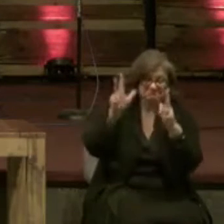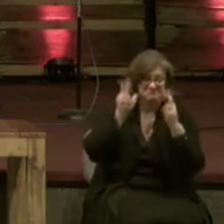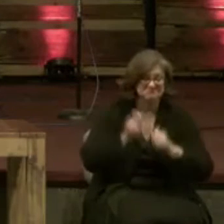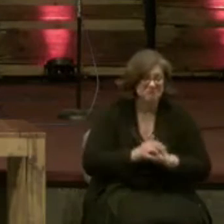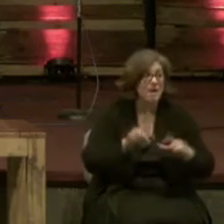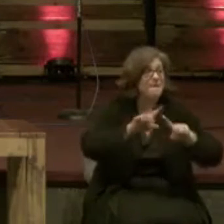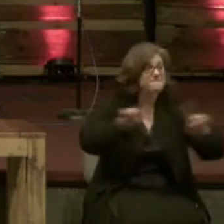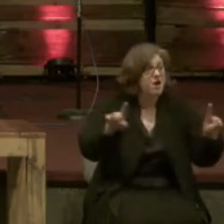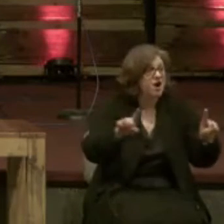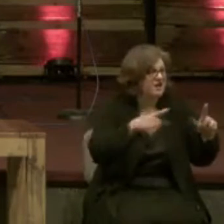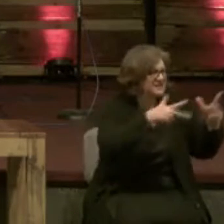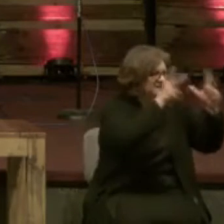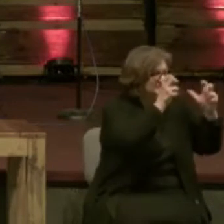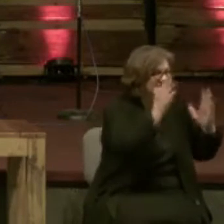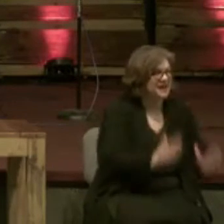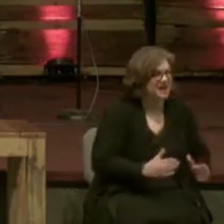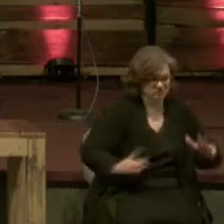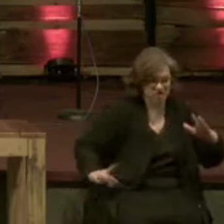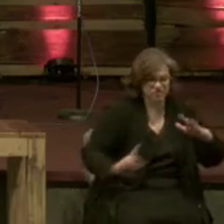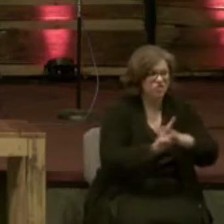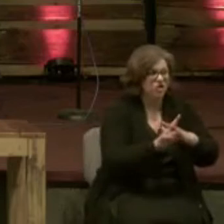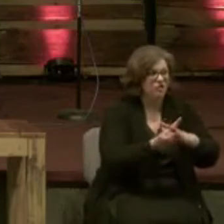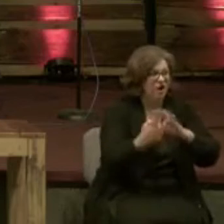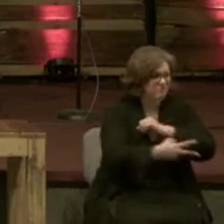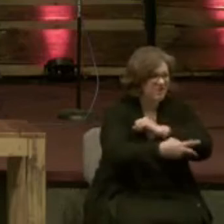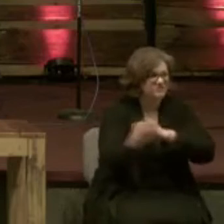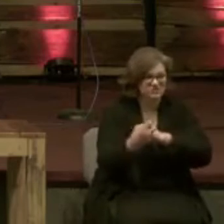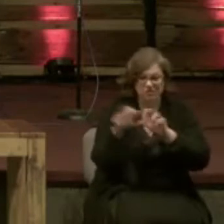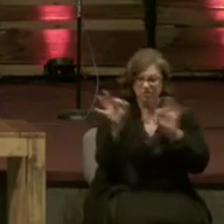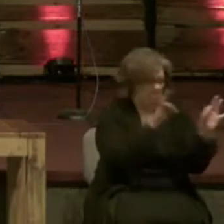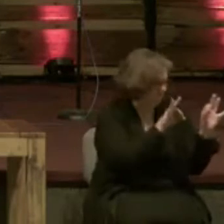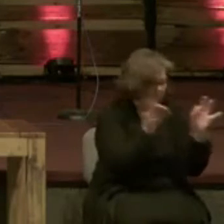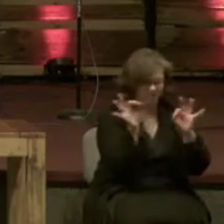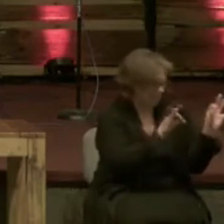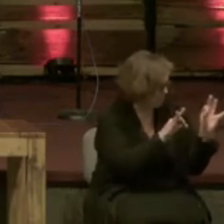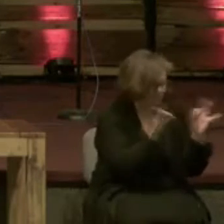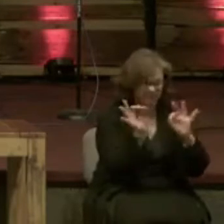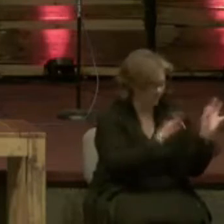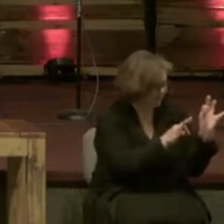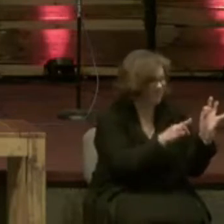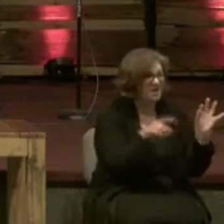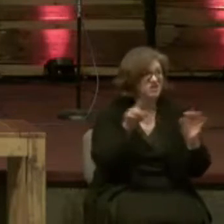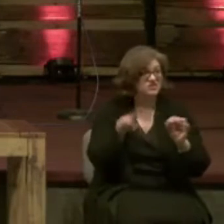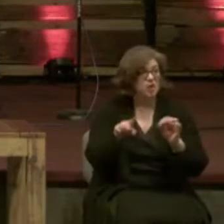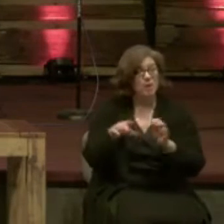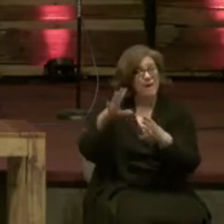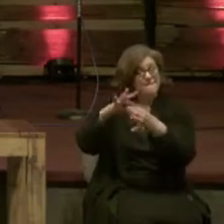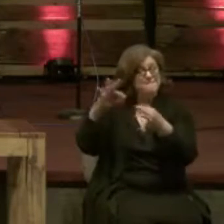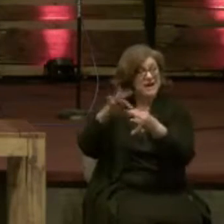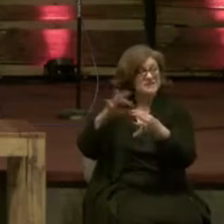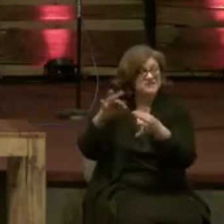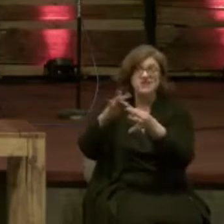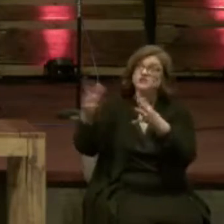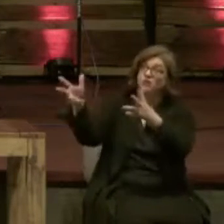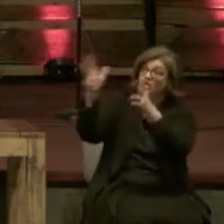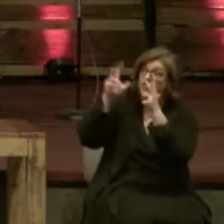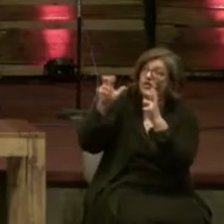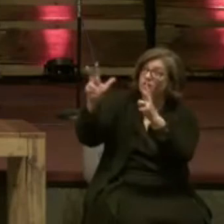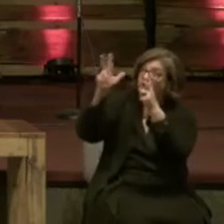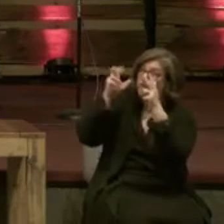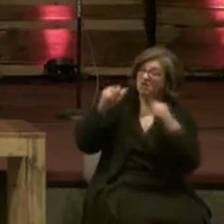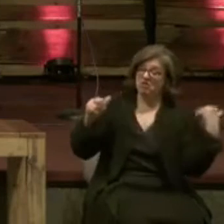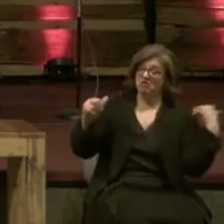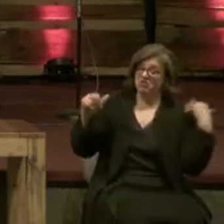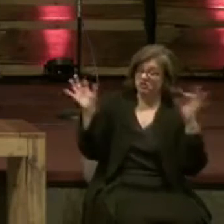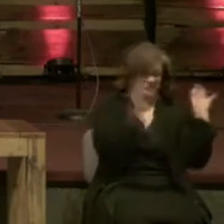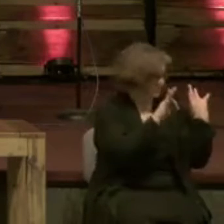believe and be saved. You see, the message is given. It's been put out there. And the goal of that message is that people would believe. They would